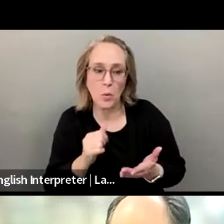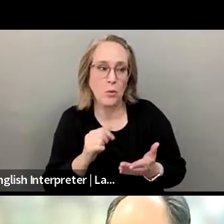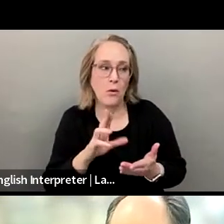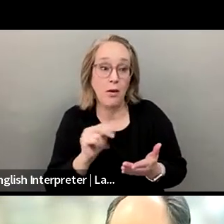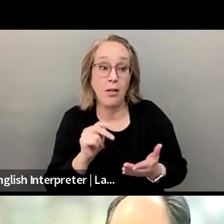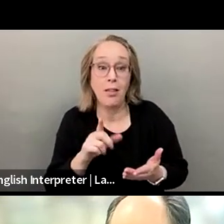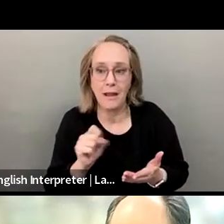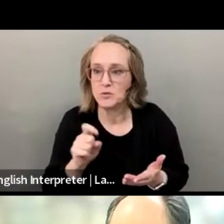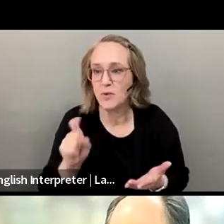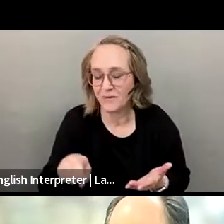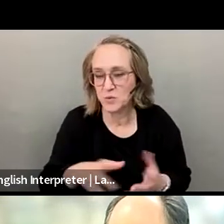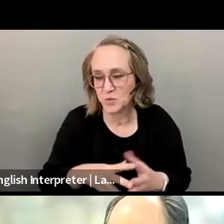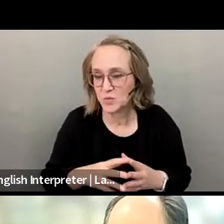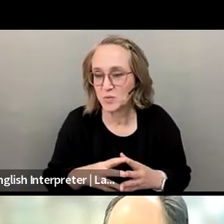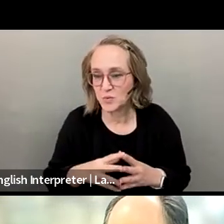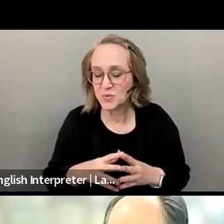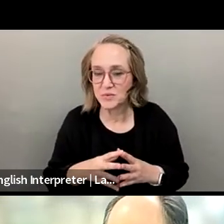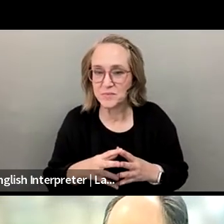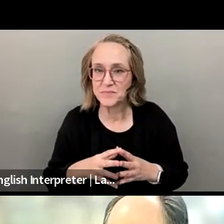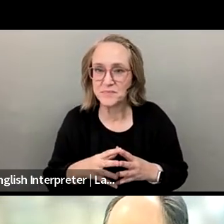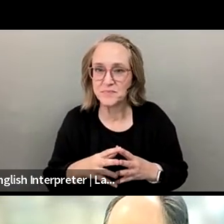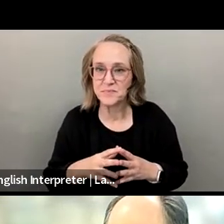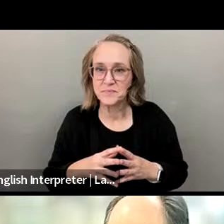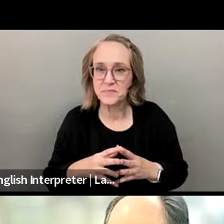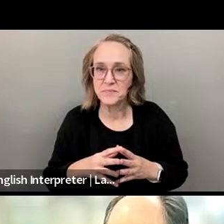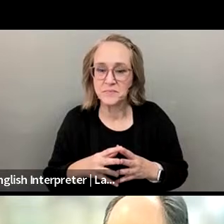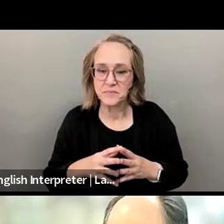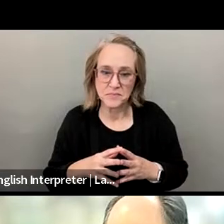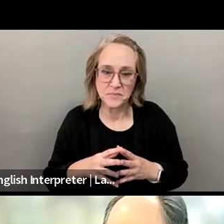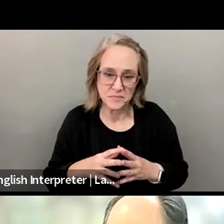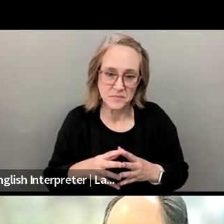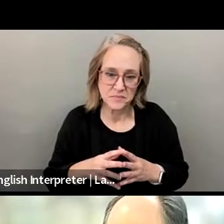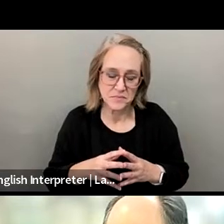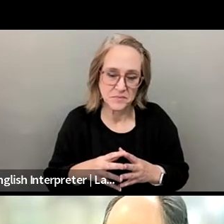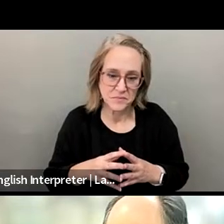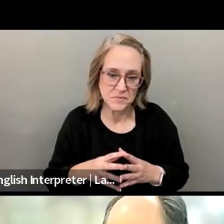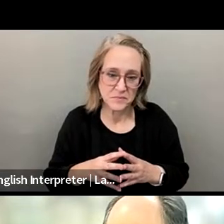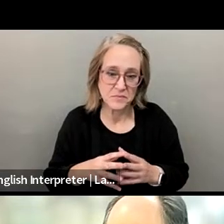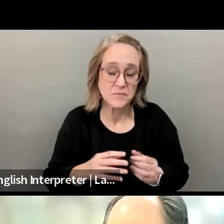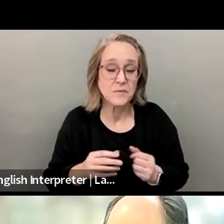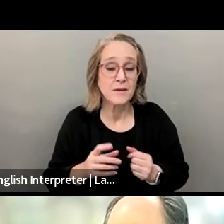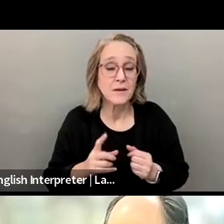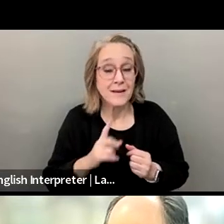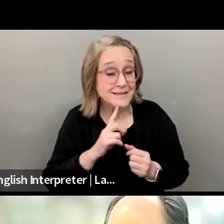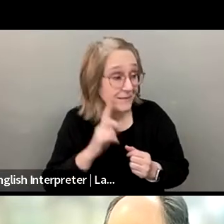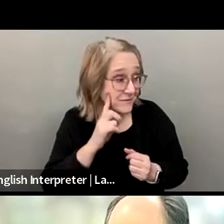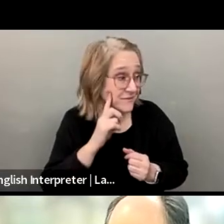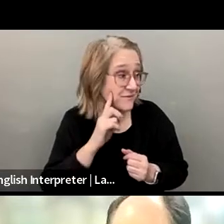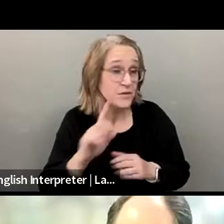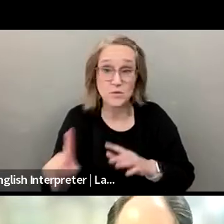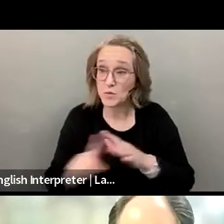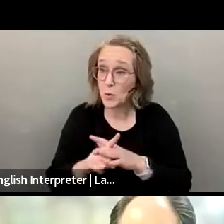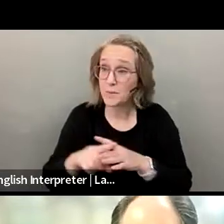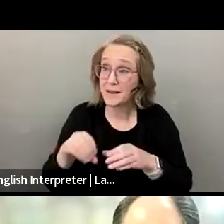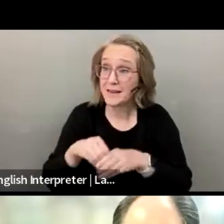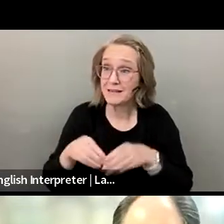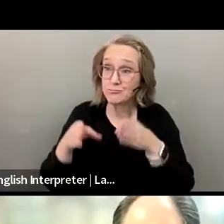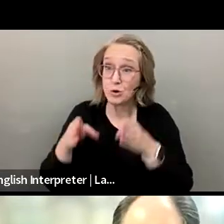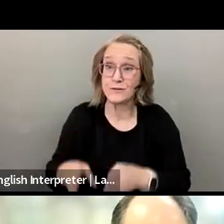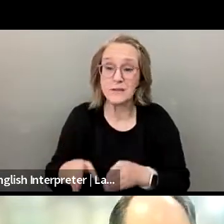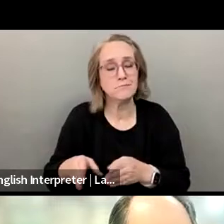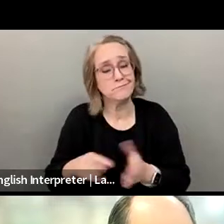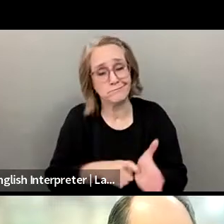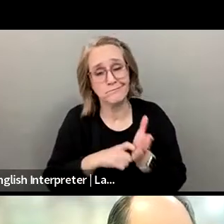to. For instance, if you're deaf and you're going to go to an in-person interview, you're going to need an interpreter,